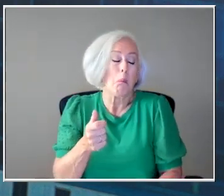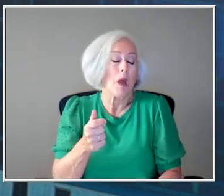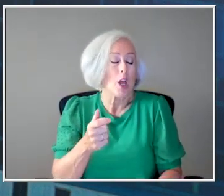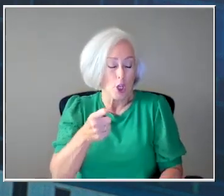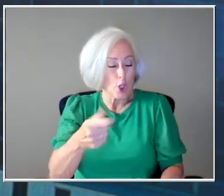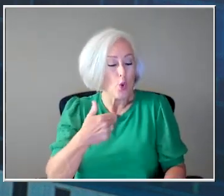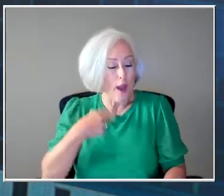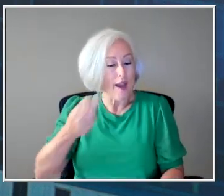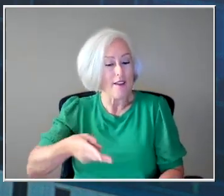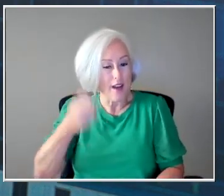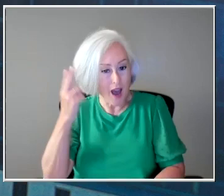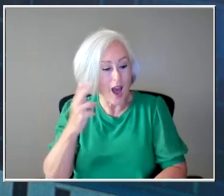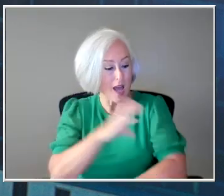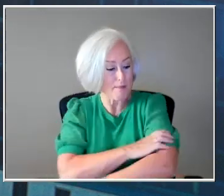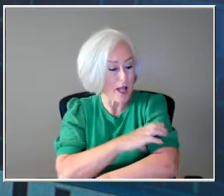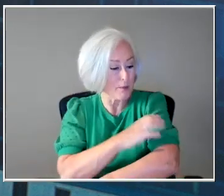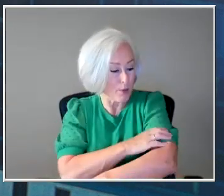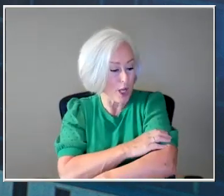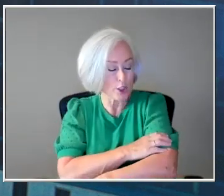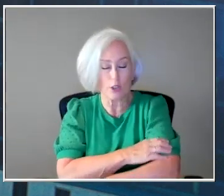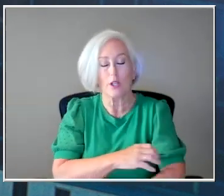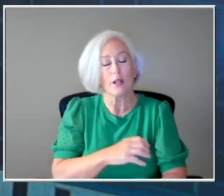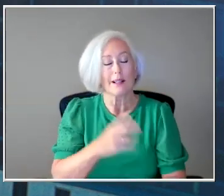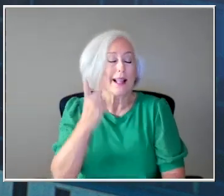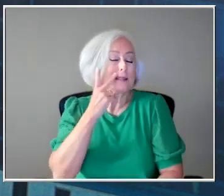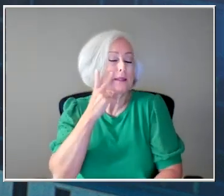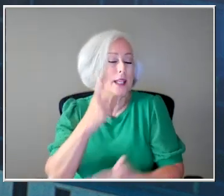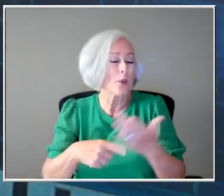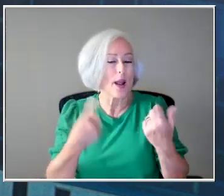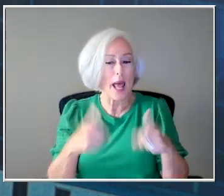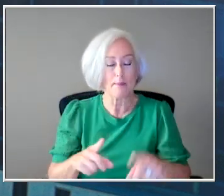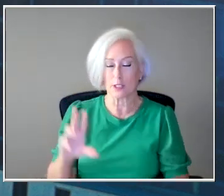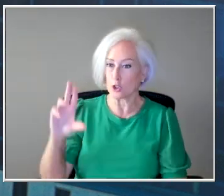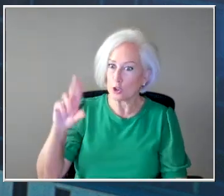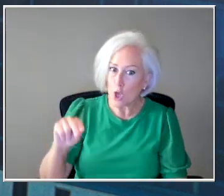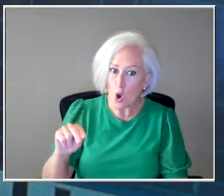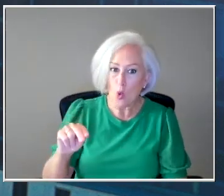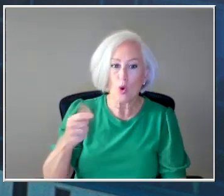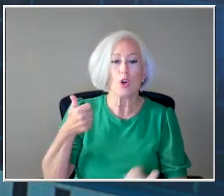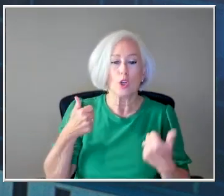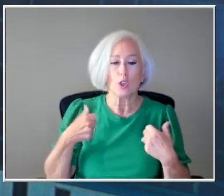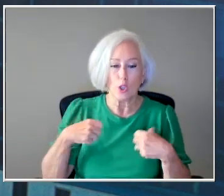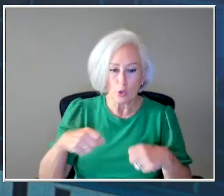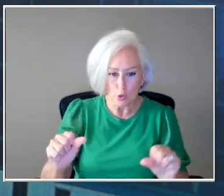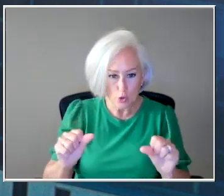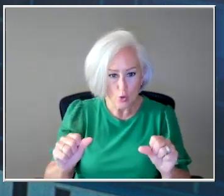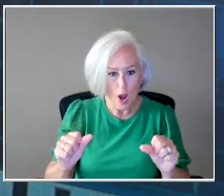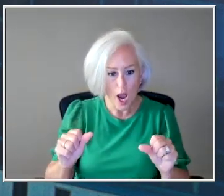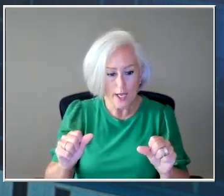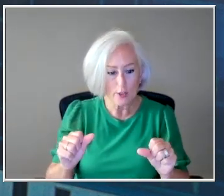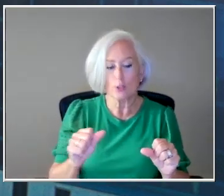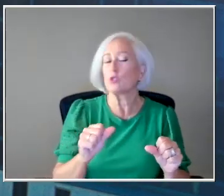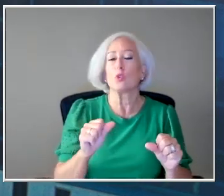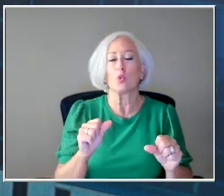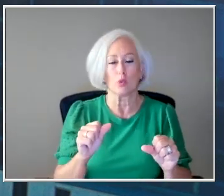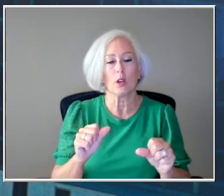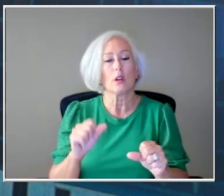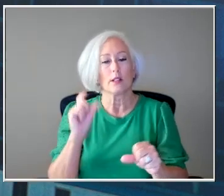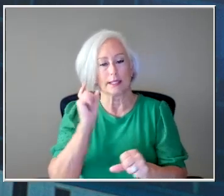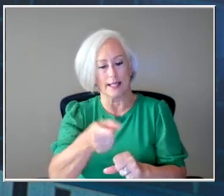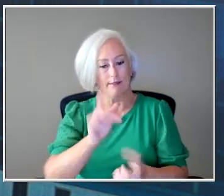with medications. You lower the blood pressure because that chronic hypertension can affect chronic kidney disease, heart failure,